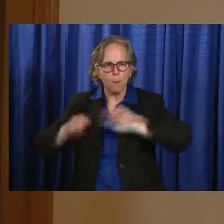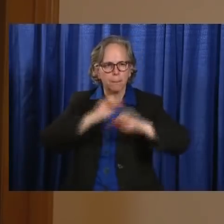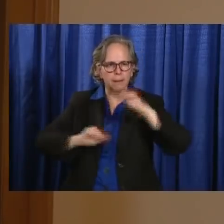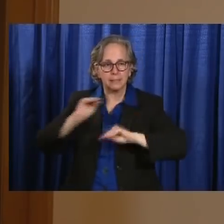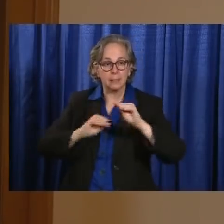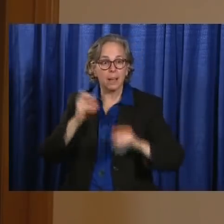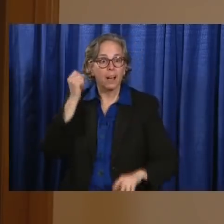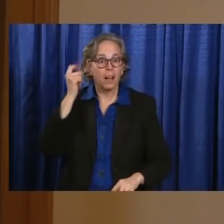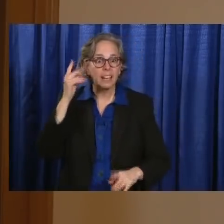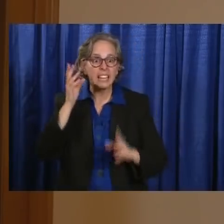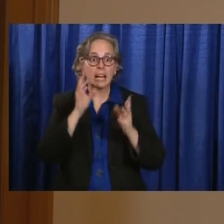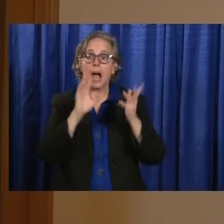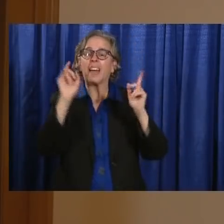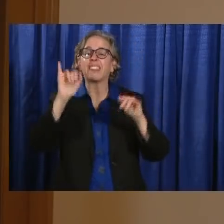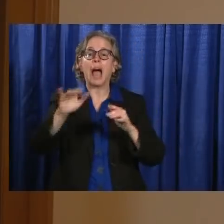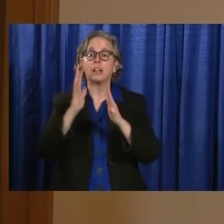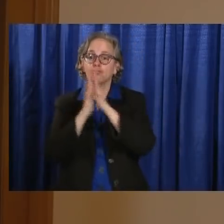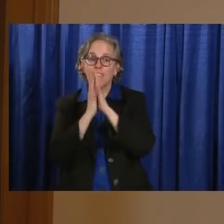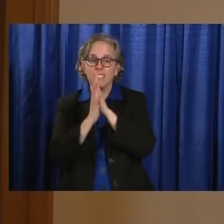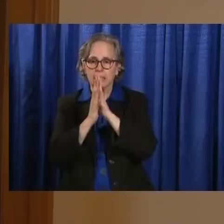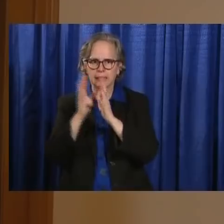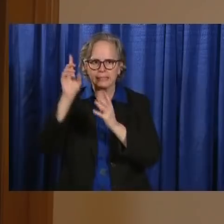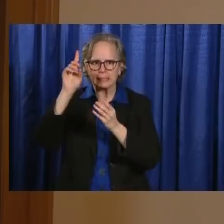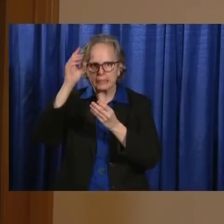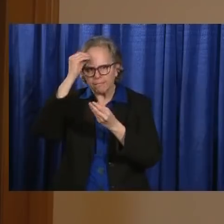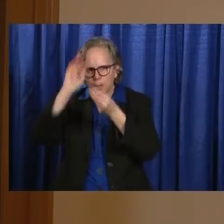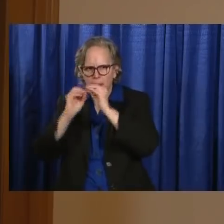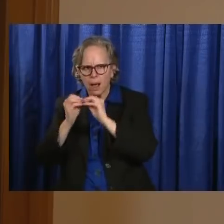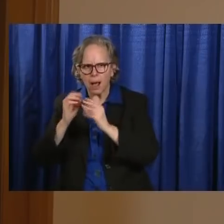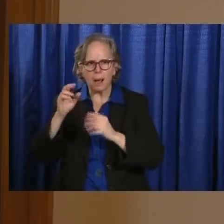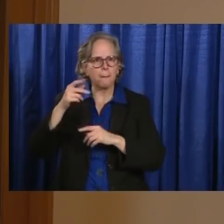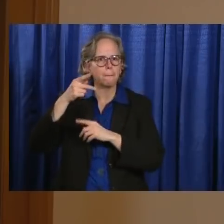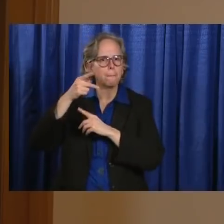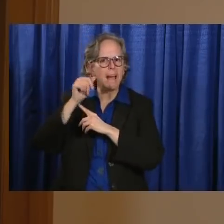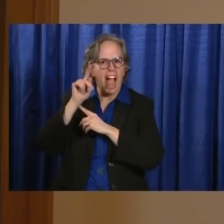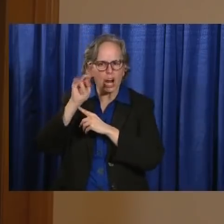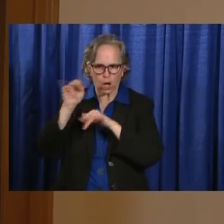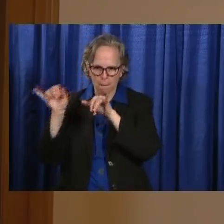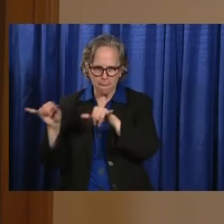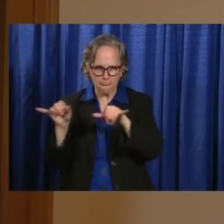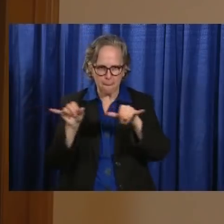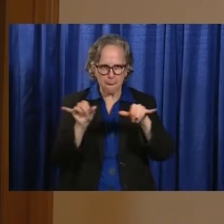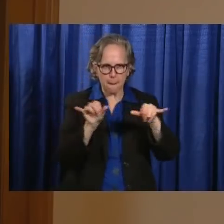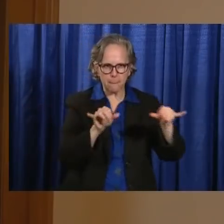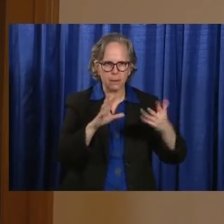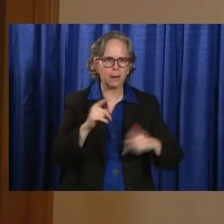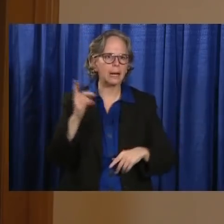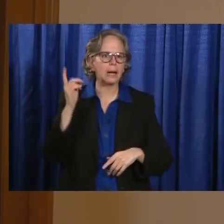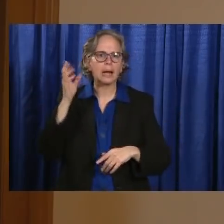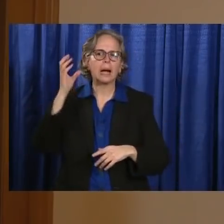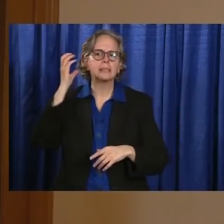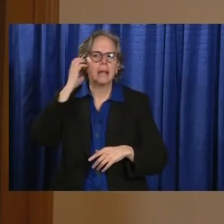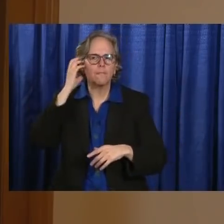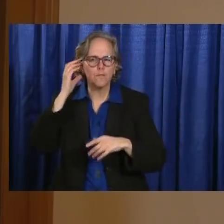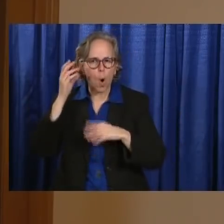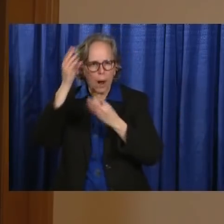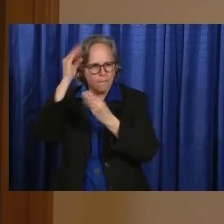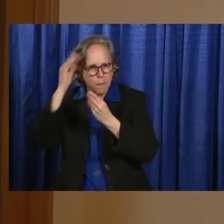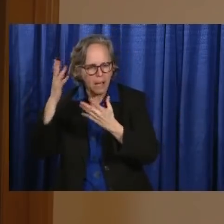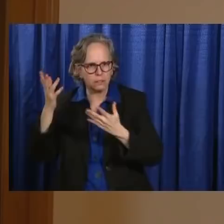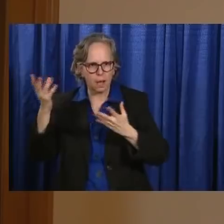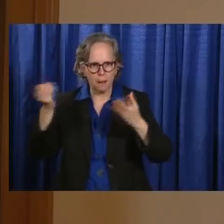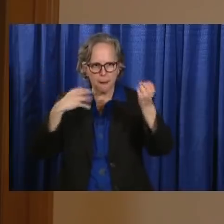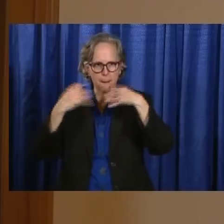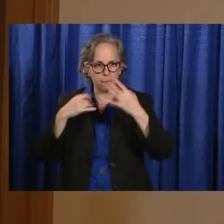we can actually look at traffic patterns in Ohio, and there's cell phone data that is looked at. Now remember, this isn't your individual personal